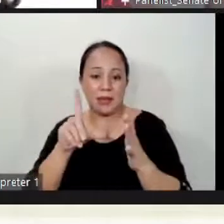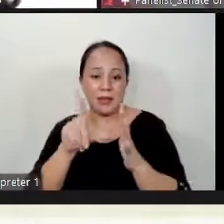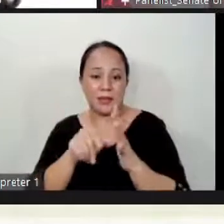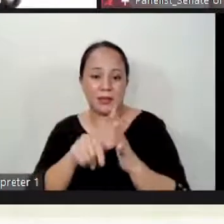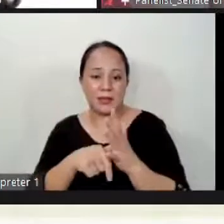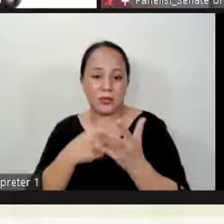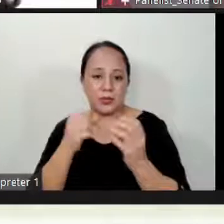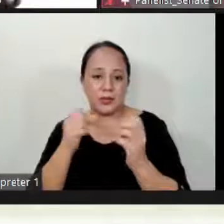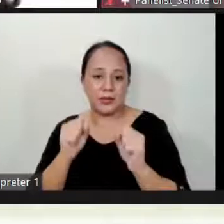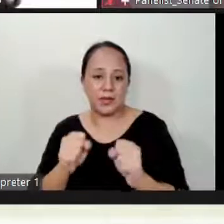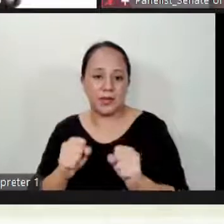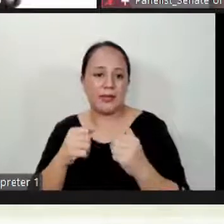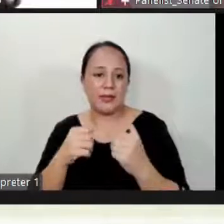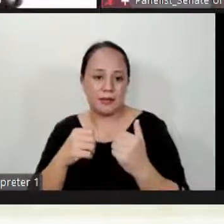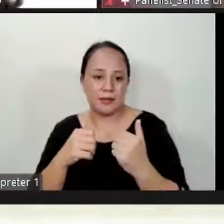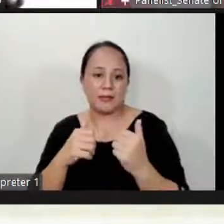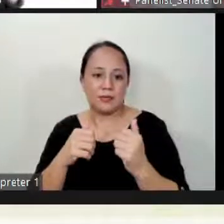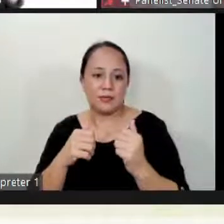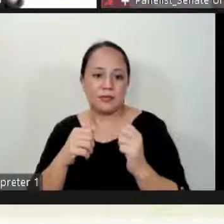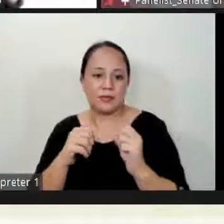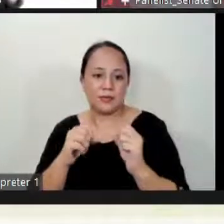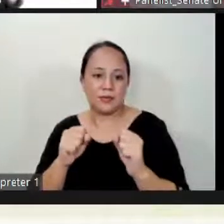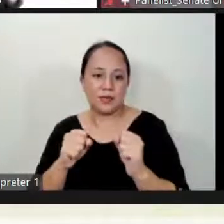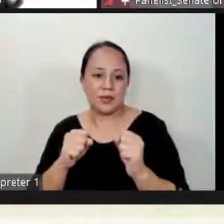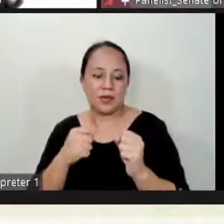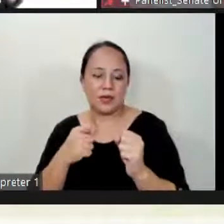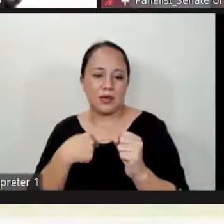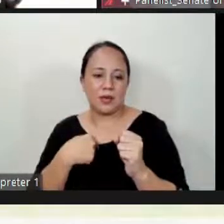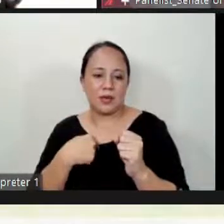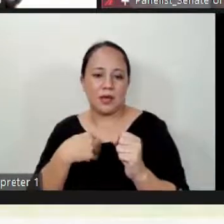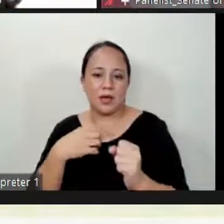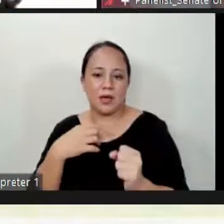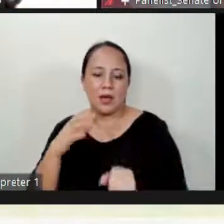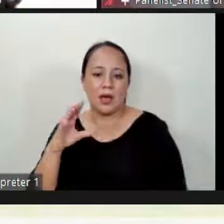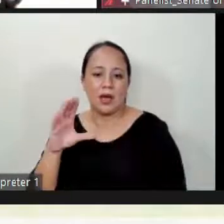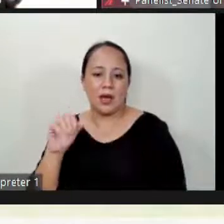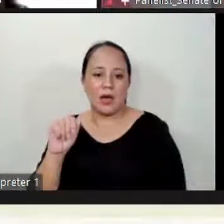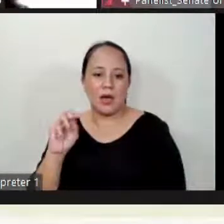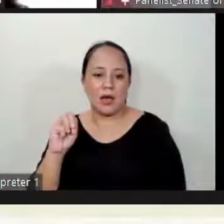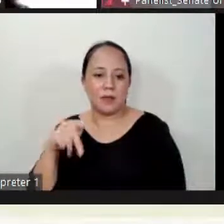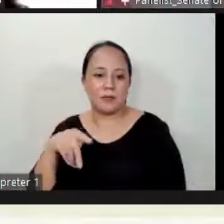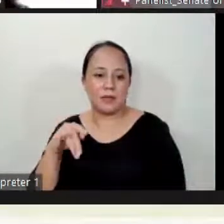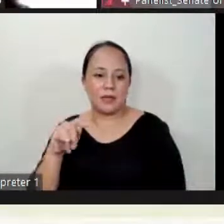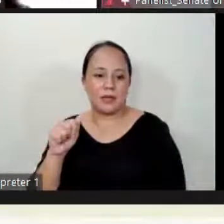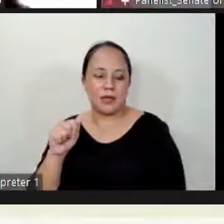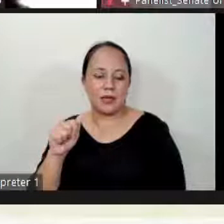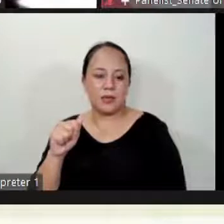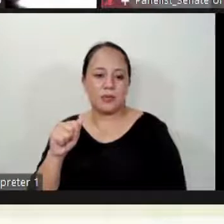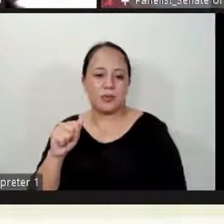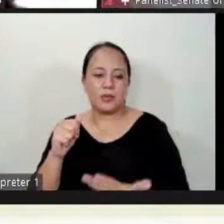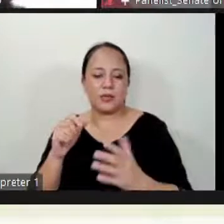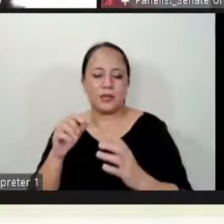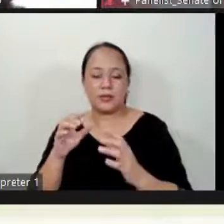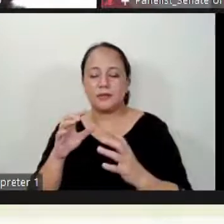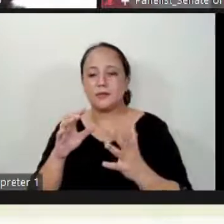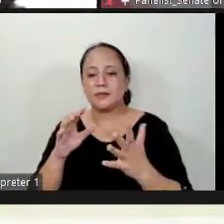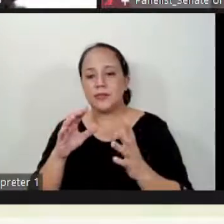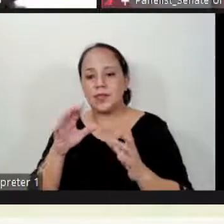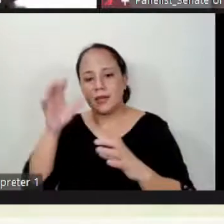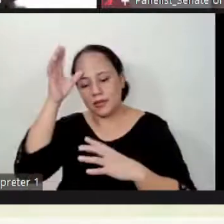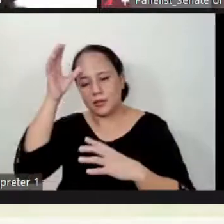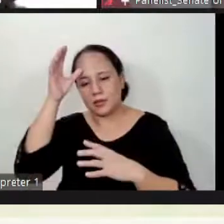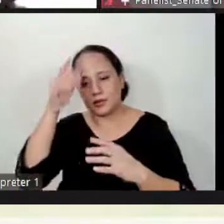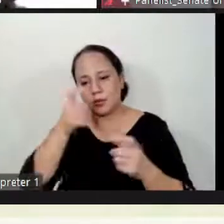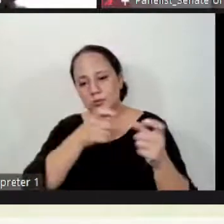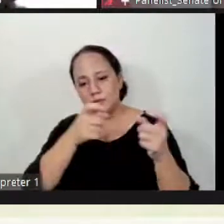we can have you, Dr. Campita, get in touch with the Cancer Control Division